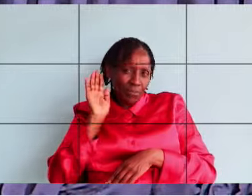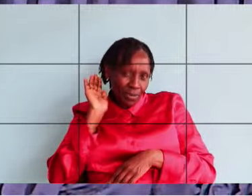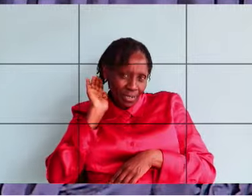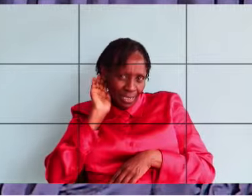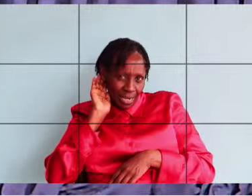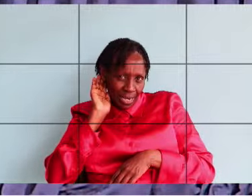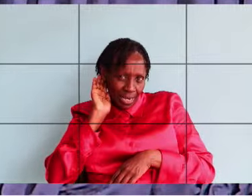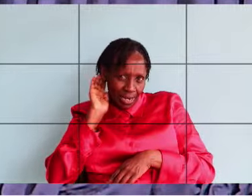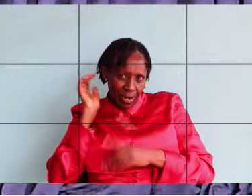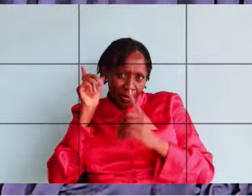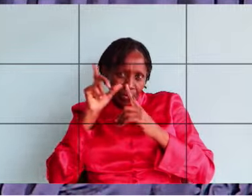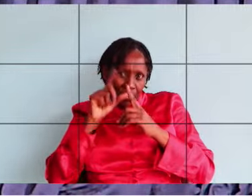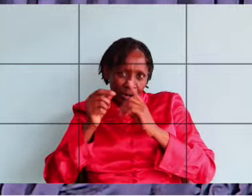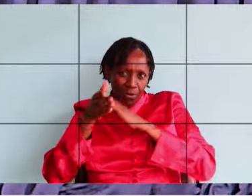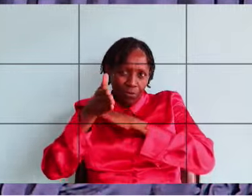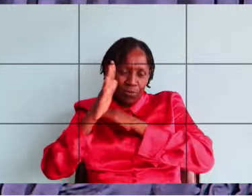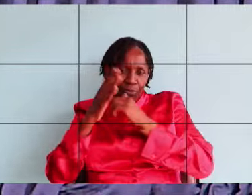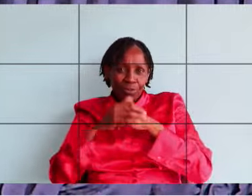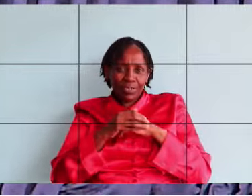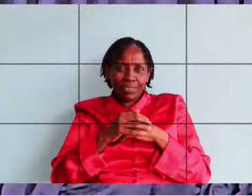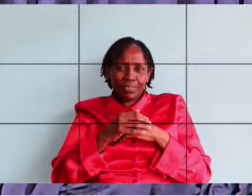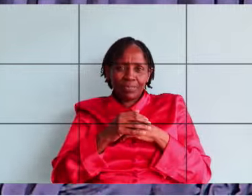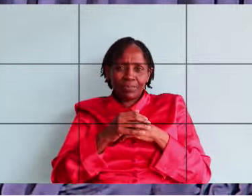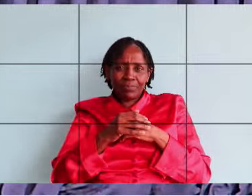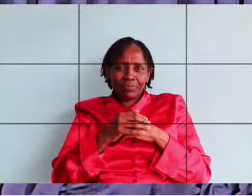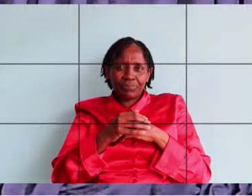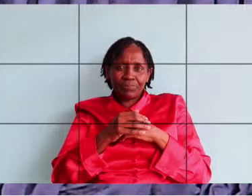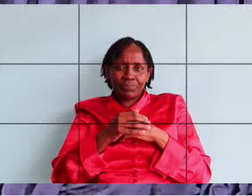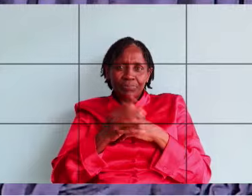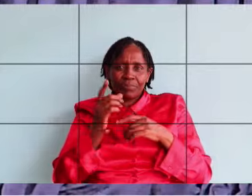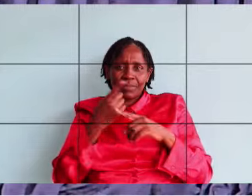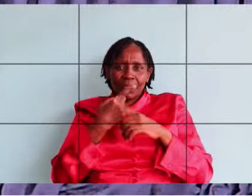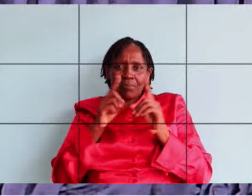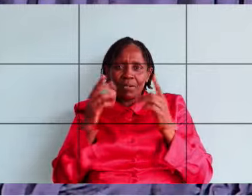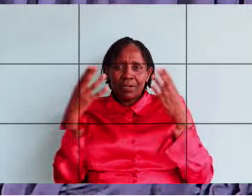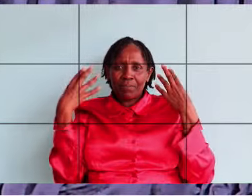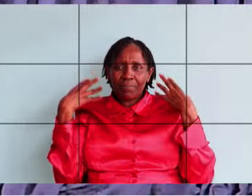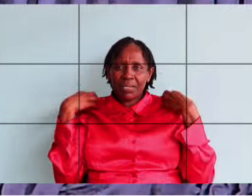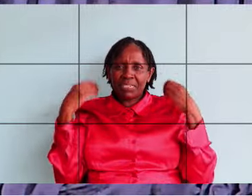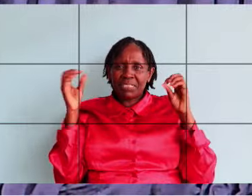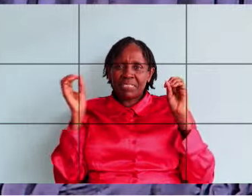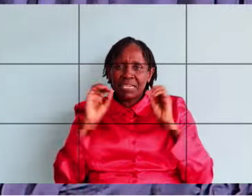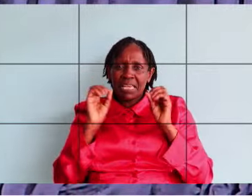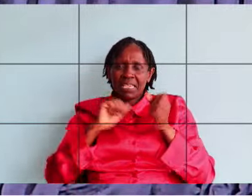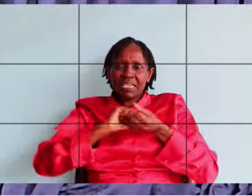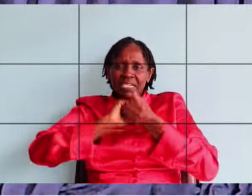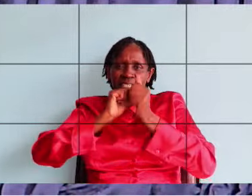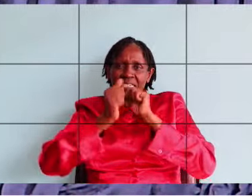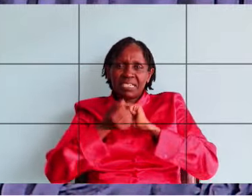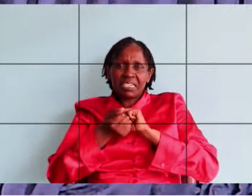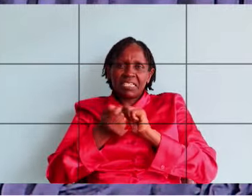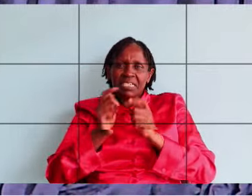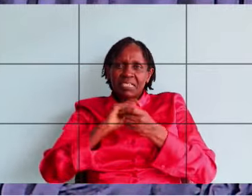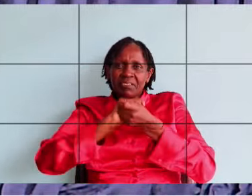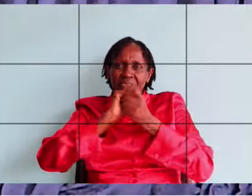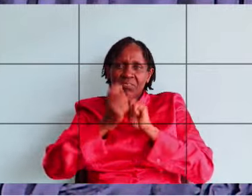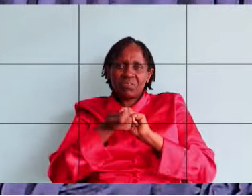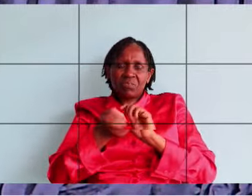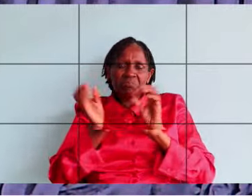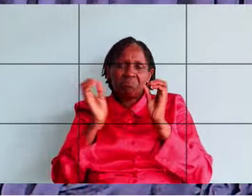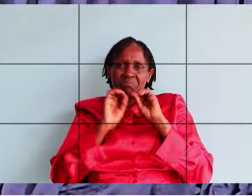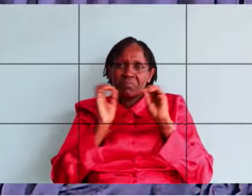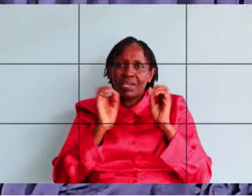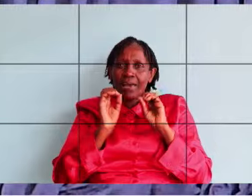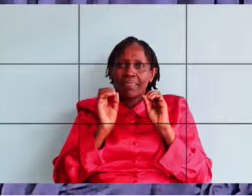it, that word has no impact. It cannot transform us. And it cannot change the people that we meet.